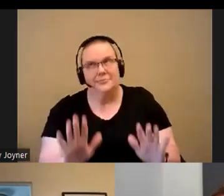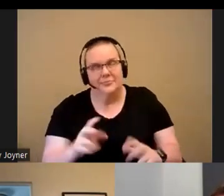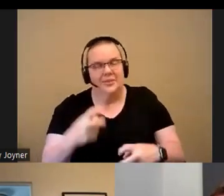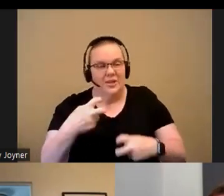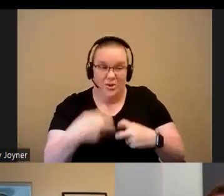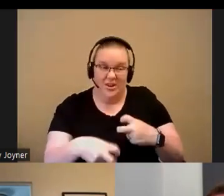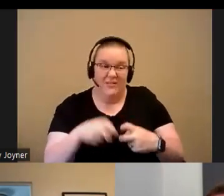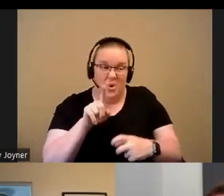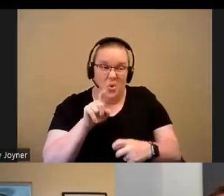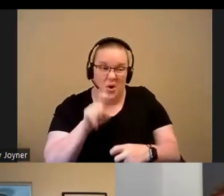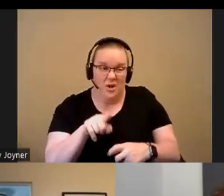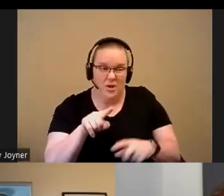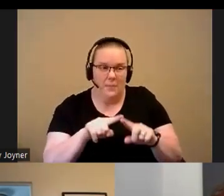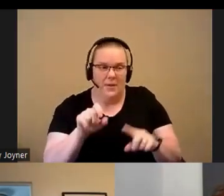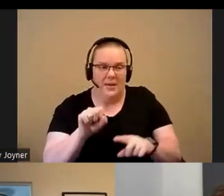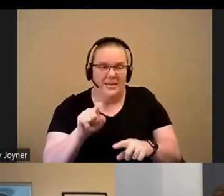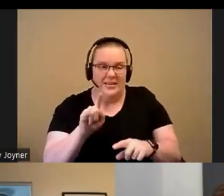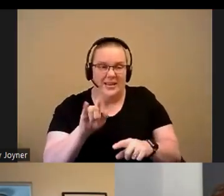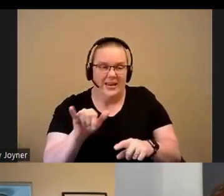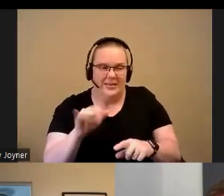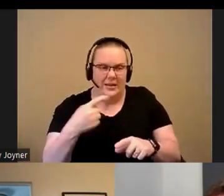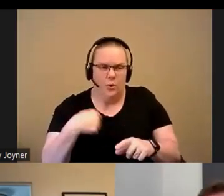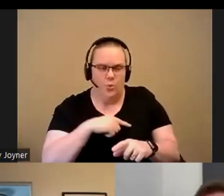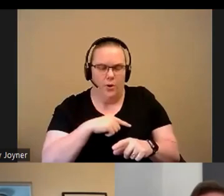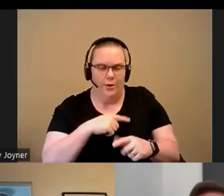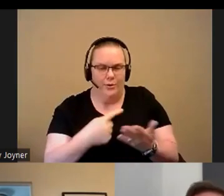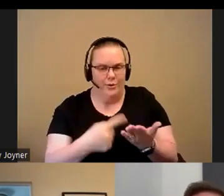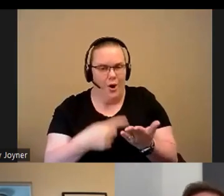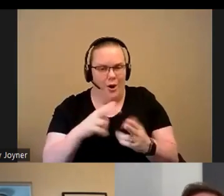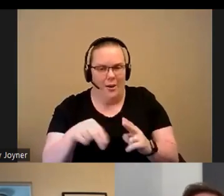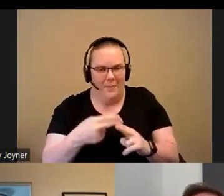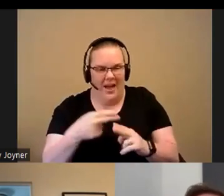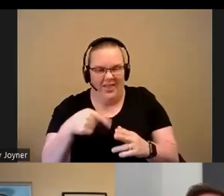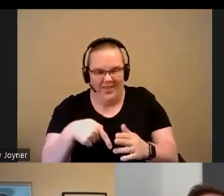And Stacey, I feel like we're already talking about this by email,